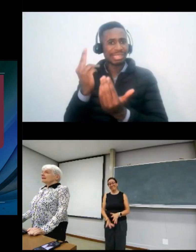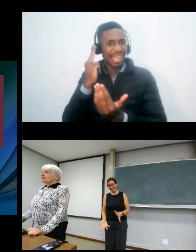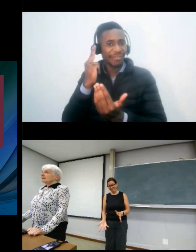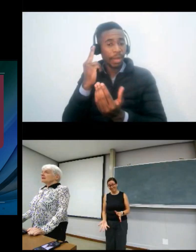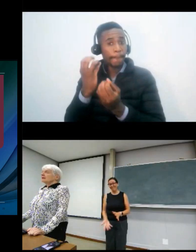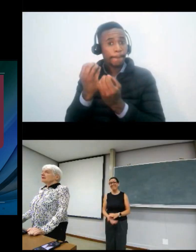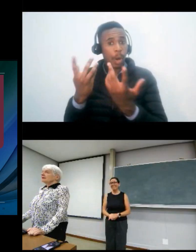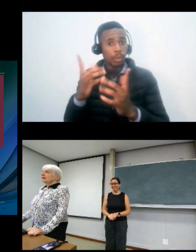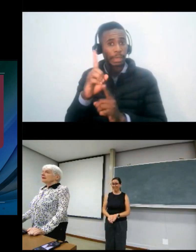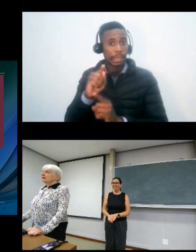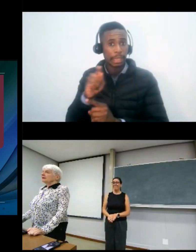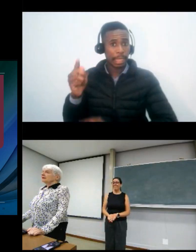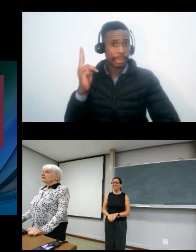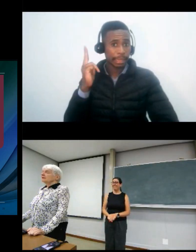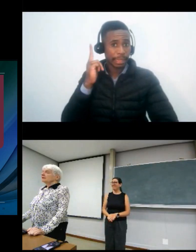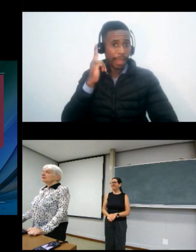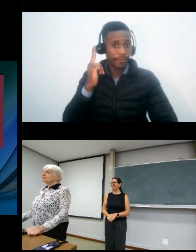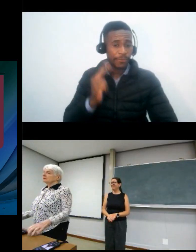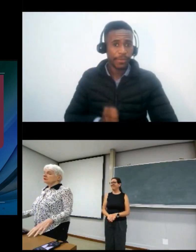And